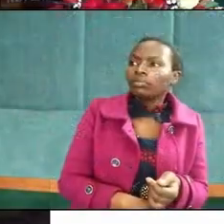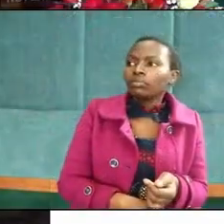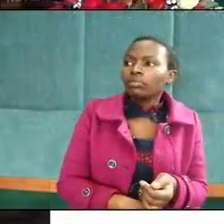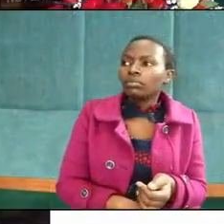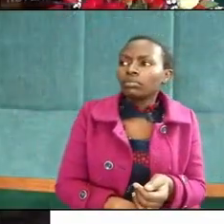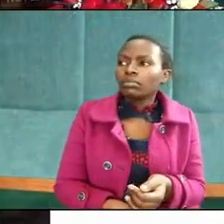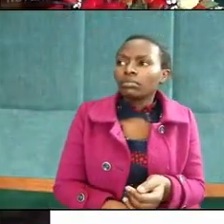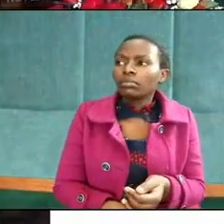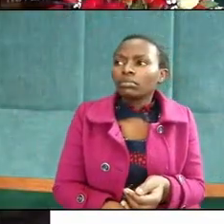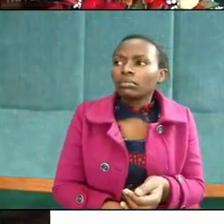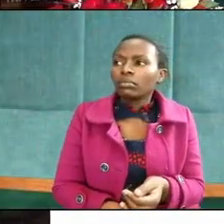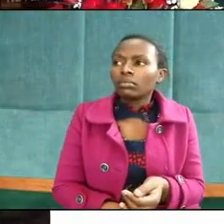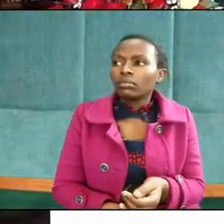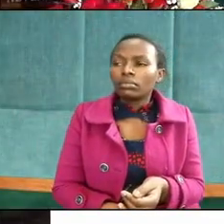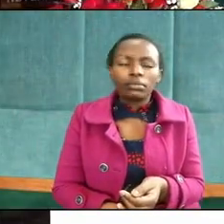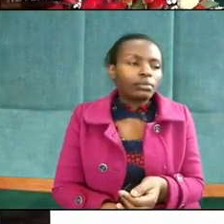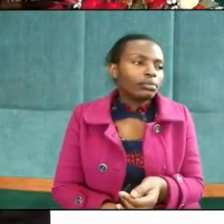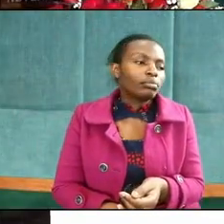Greet her.